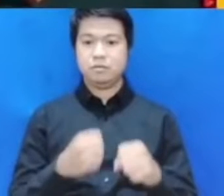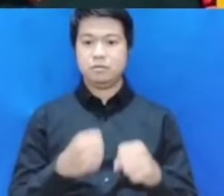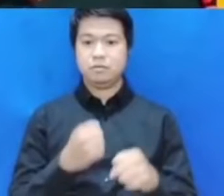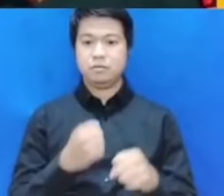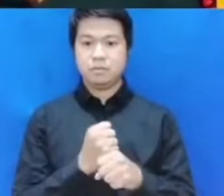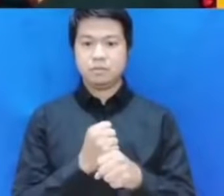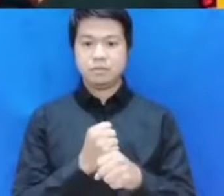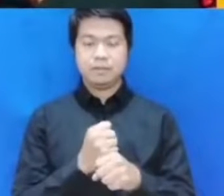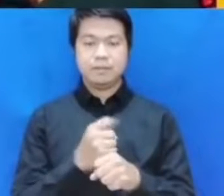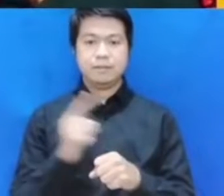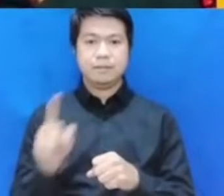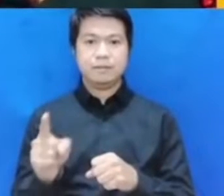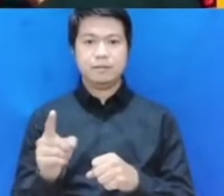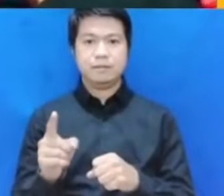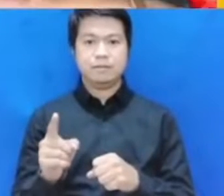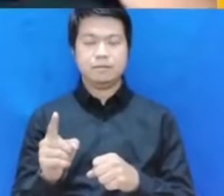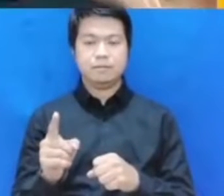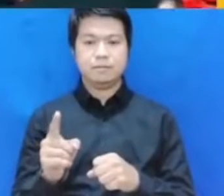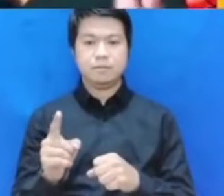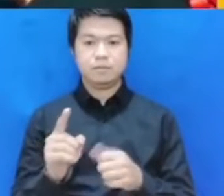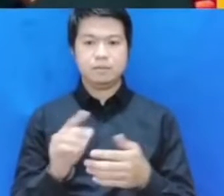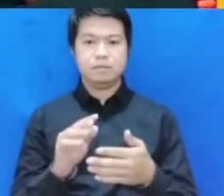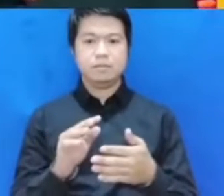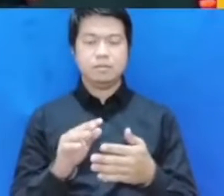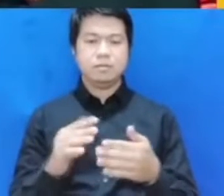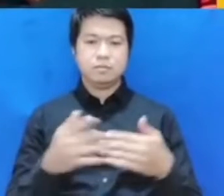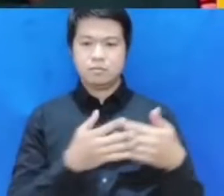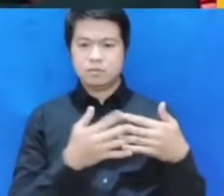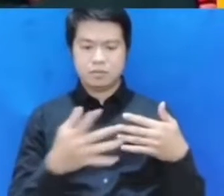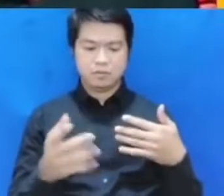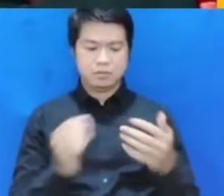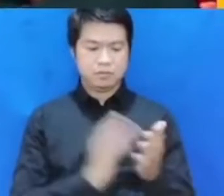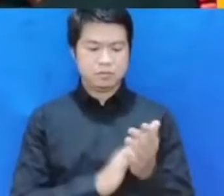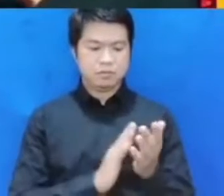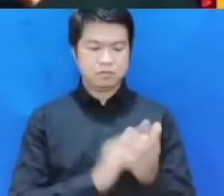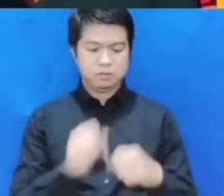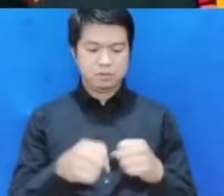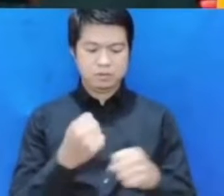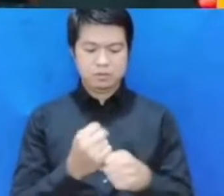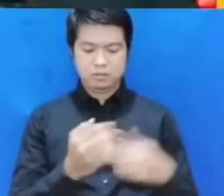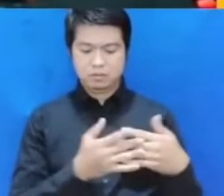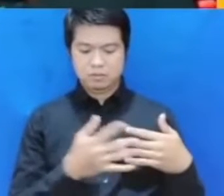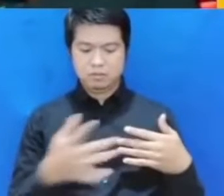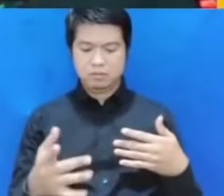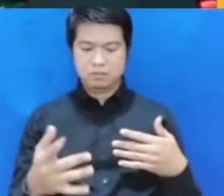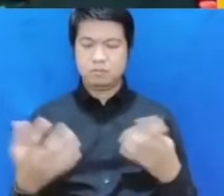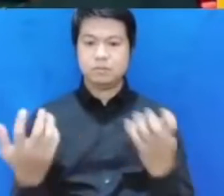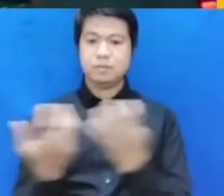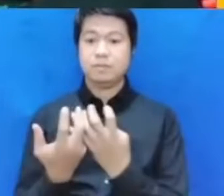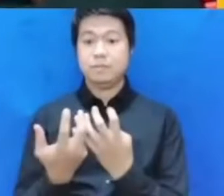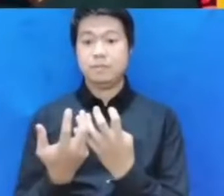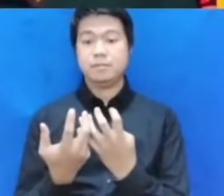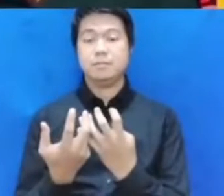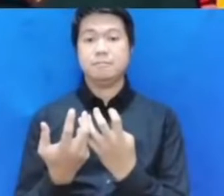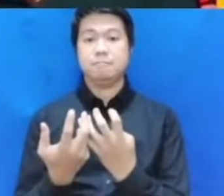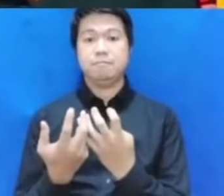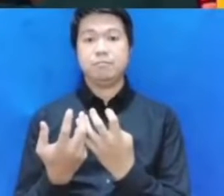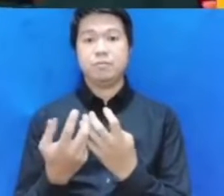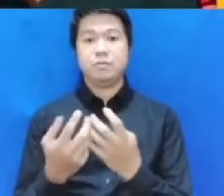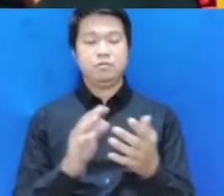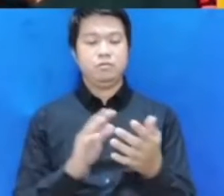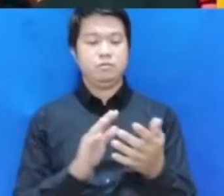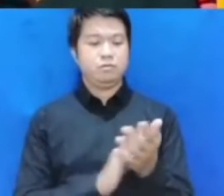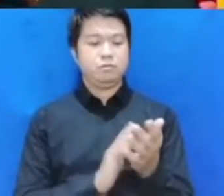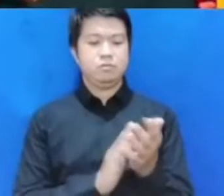cycle schedule in the succeeding school year shall still be aligned with the school calendar activities to